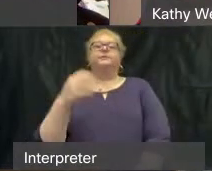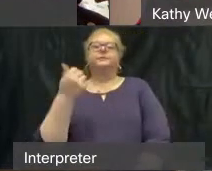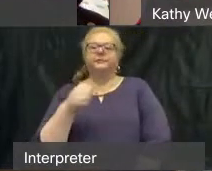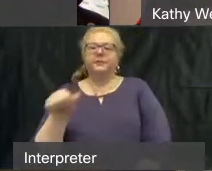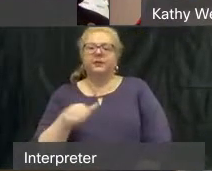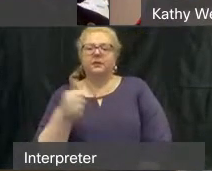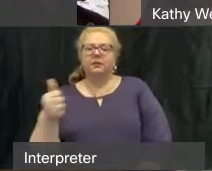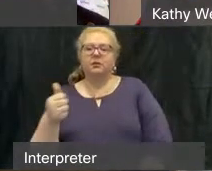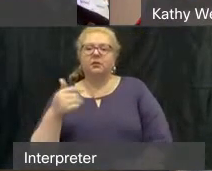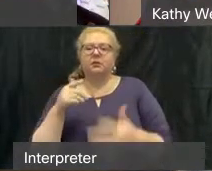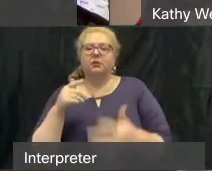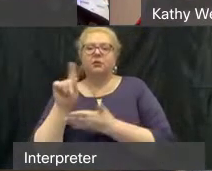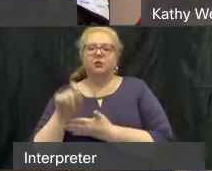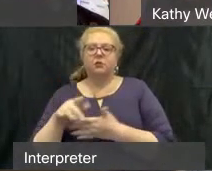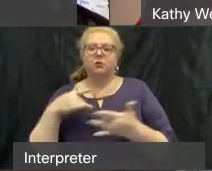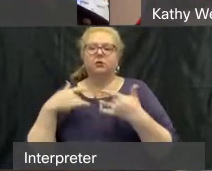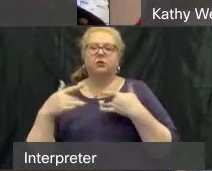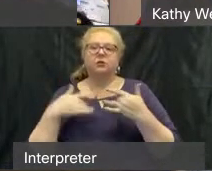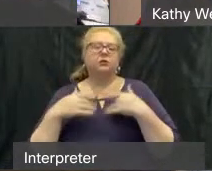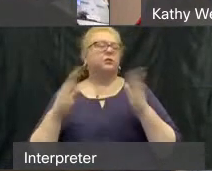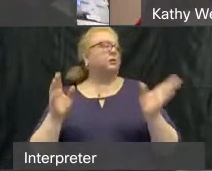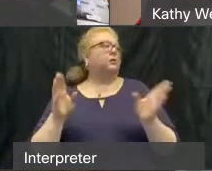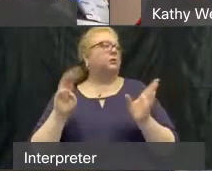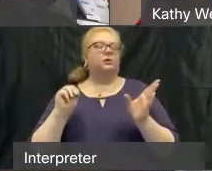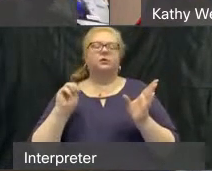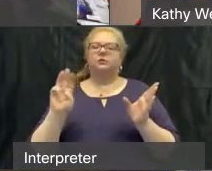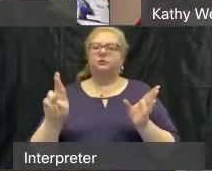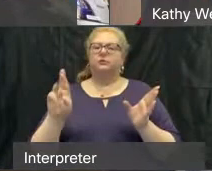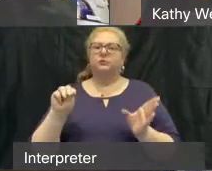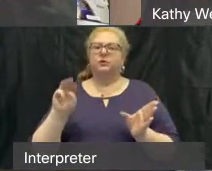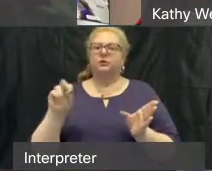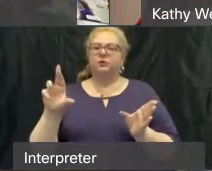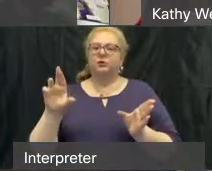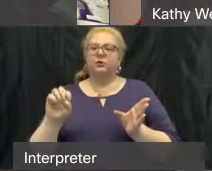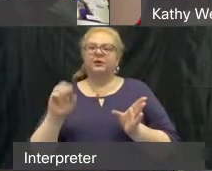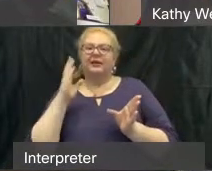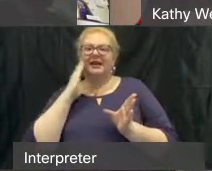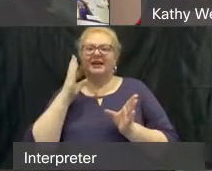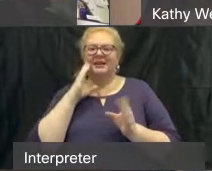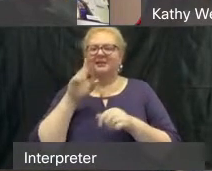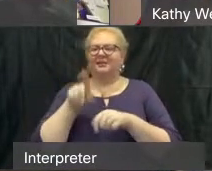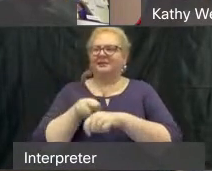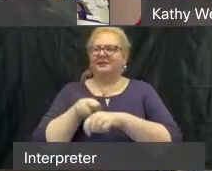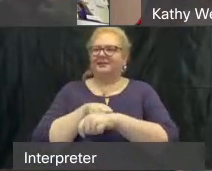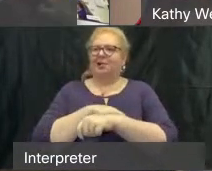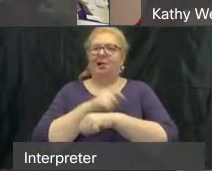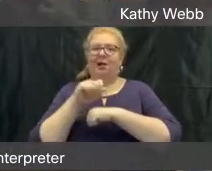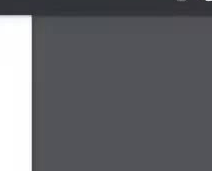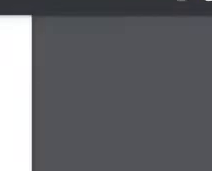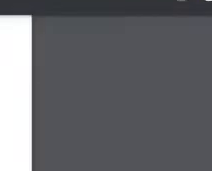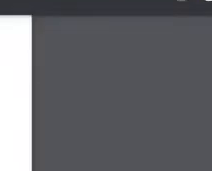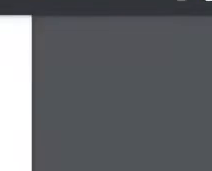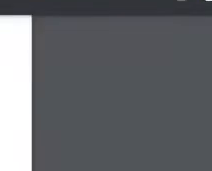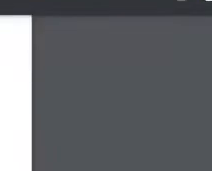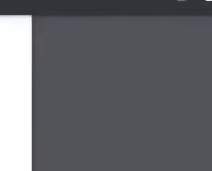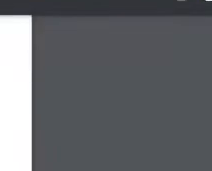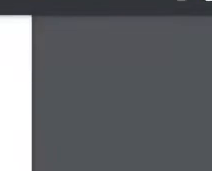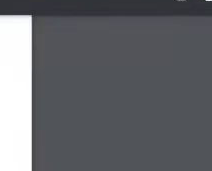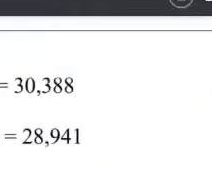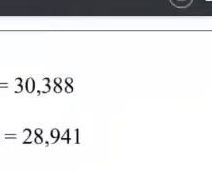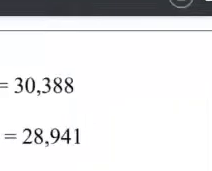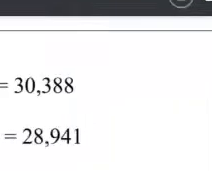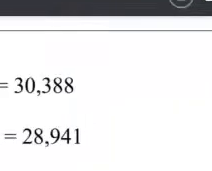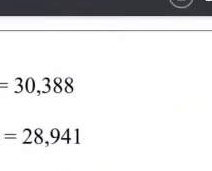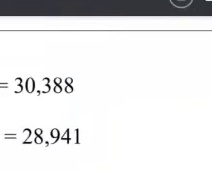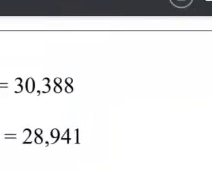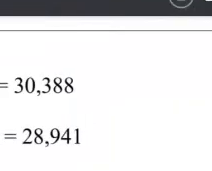Mr. Moore has a presentation. And to be brief, I know it's been a long night, a long day. Allie, if you'd bring up These